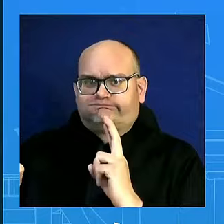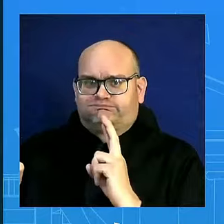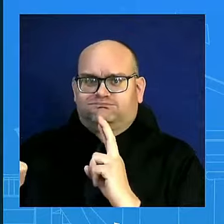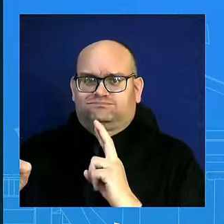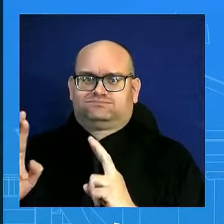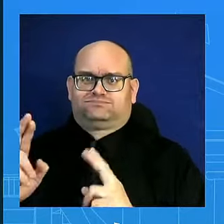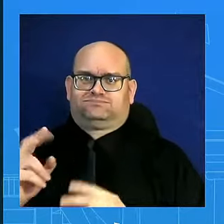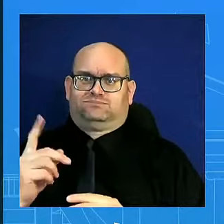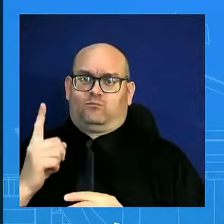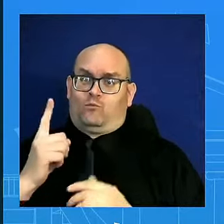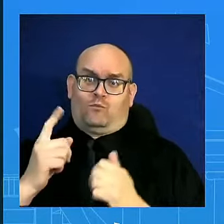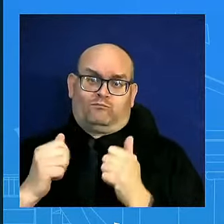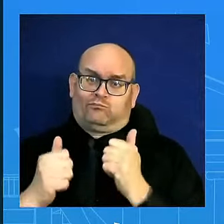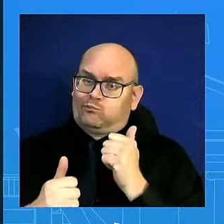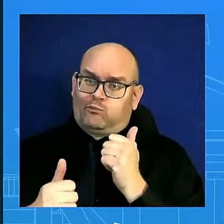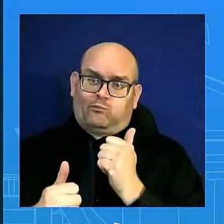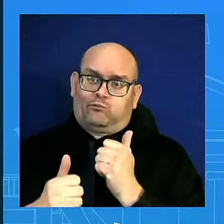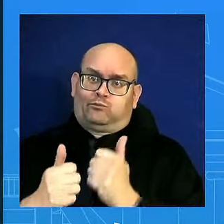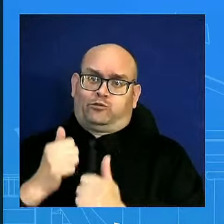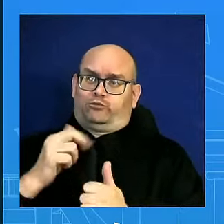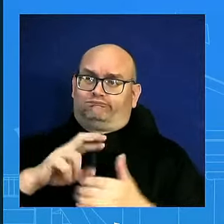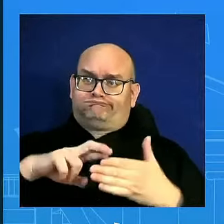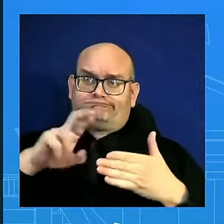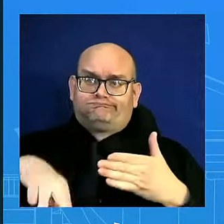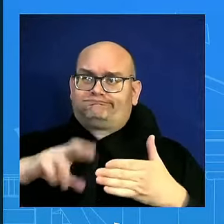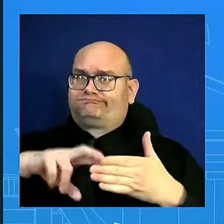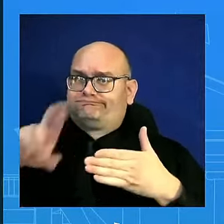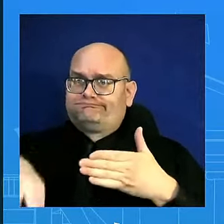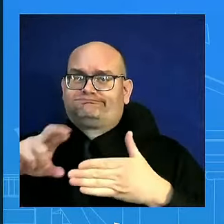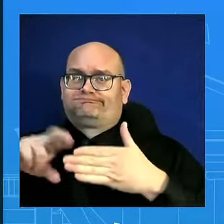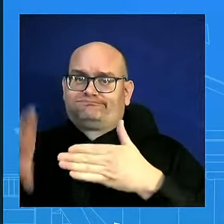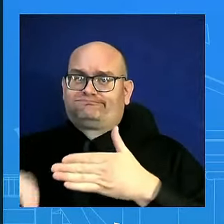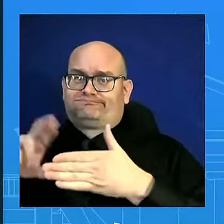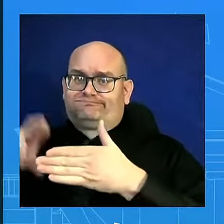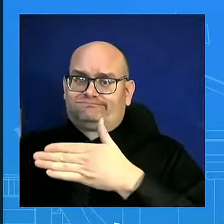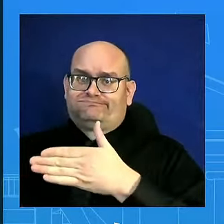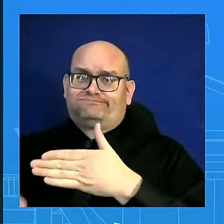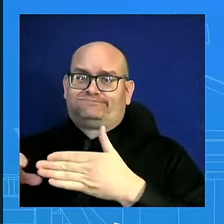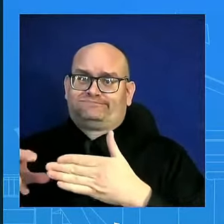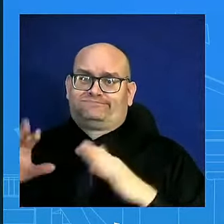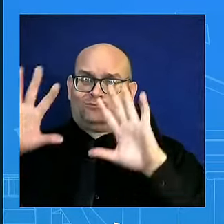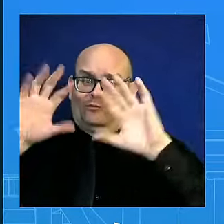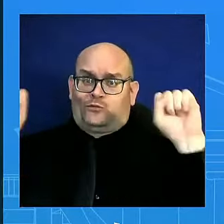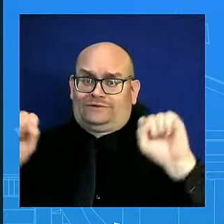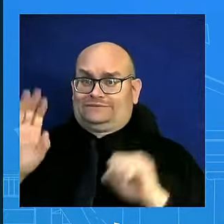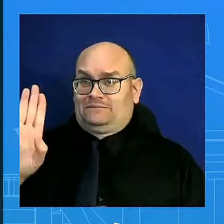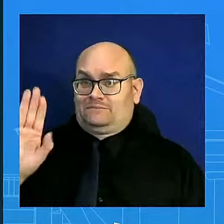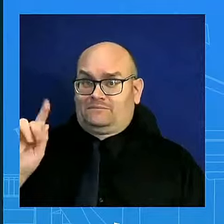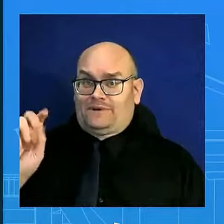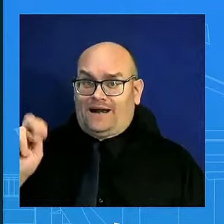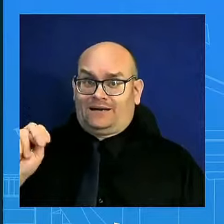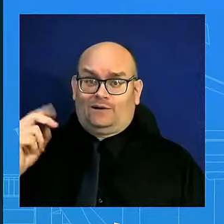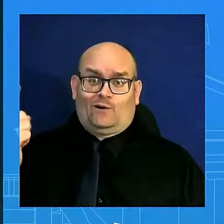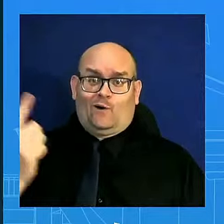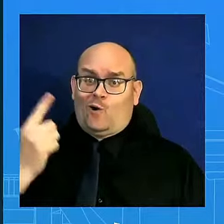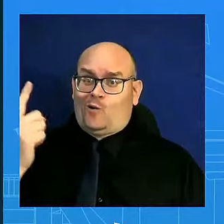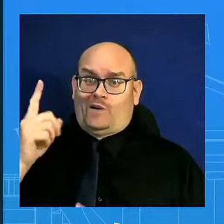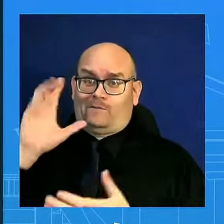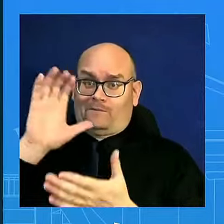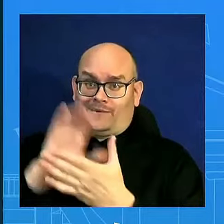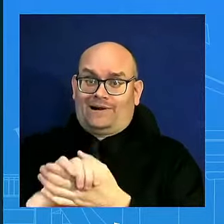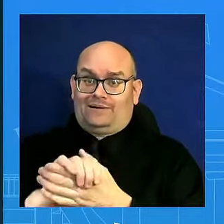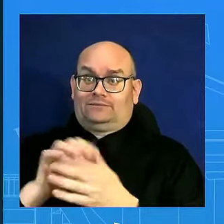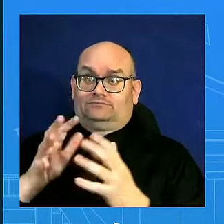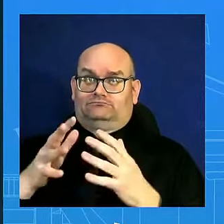presidents in American history. With love and gratitude to President Biden for always believing in the promise of America and giving people the opportunity